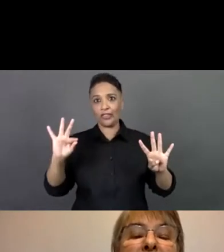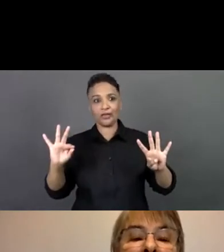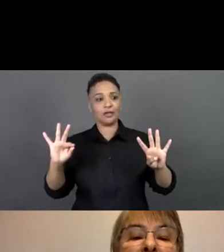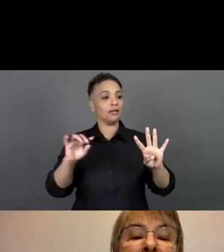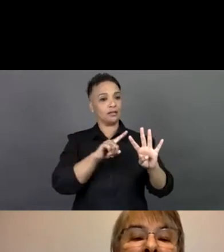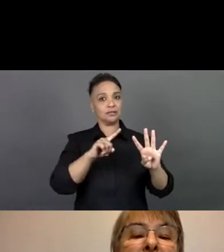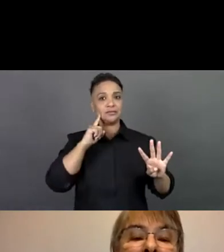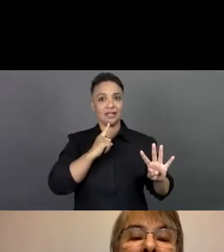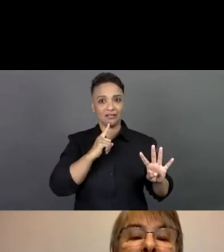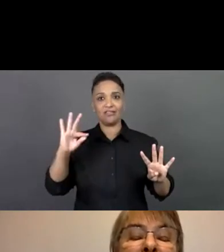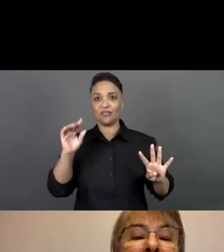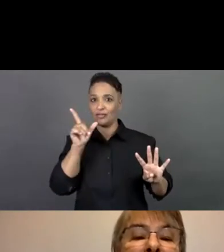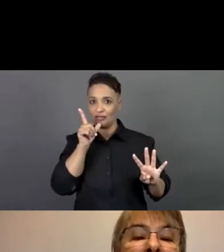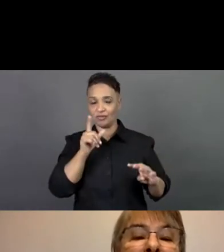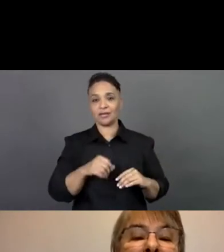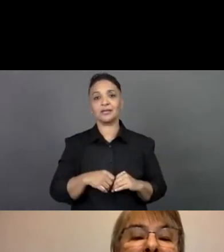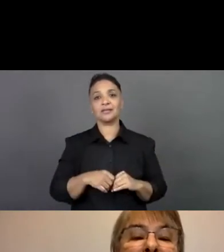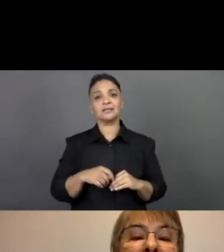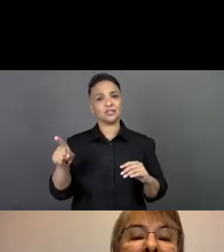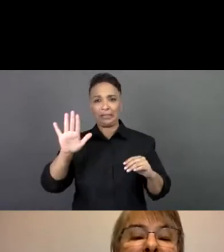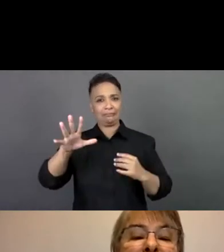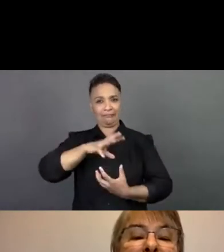And so he came from a mixed family.